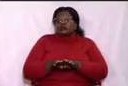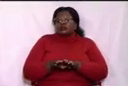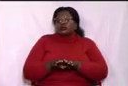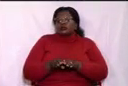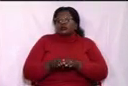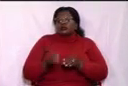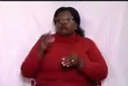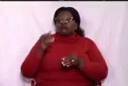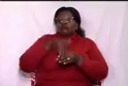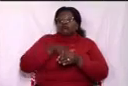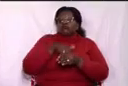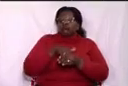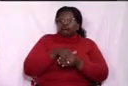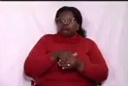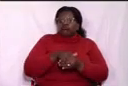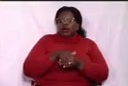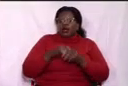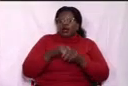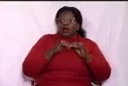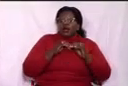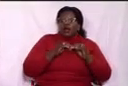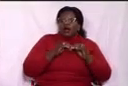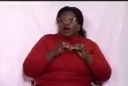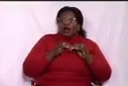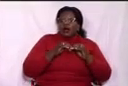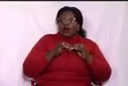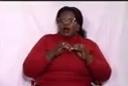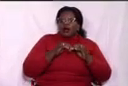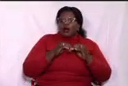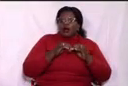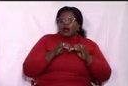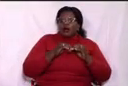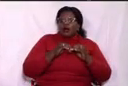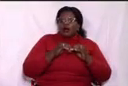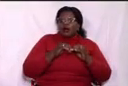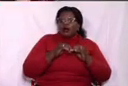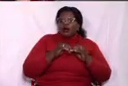do you use yourself apart in this market?